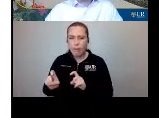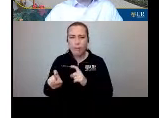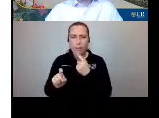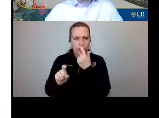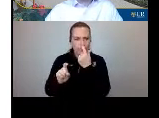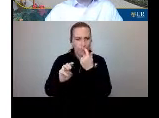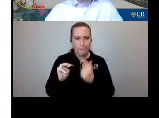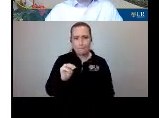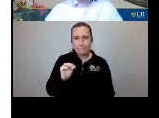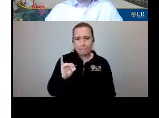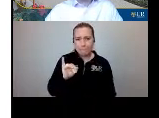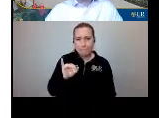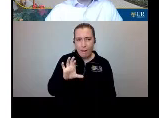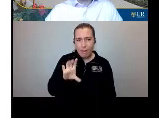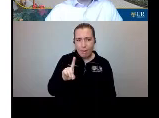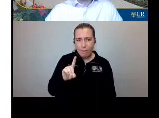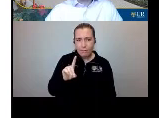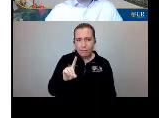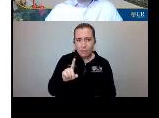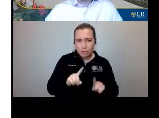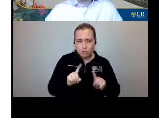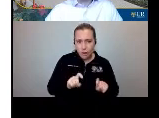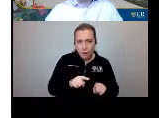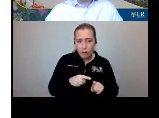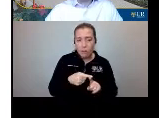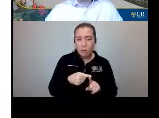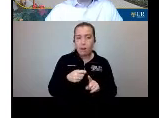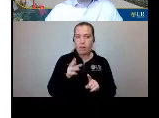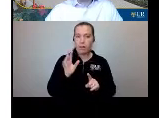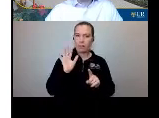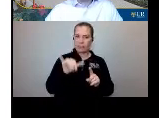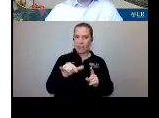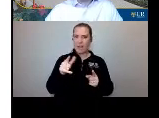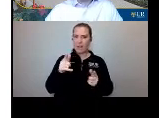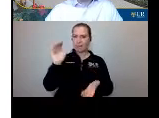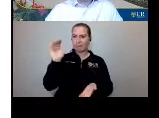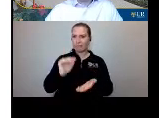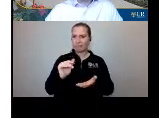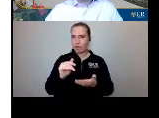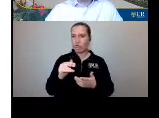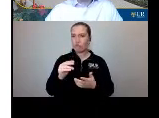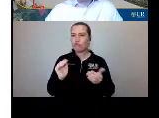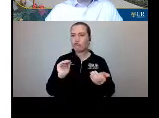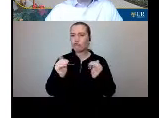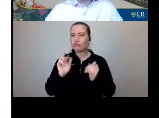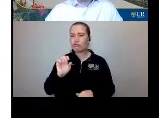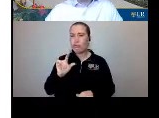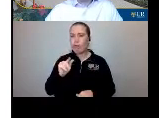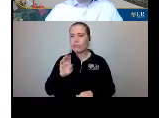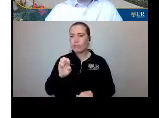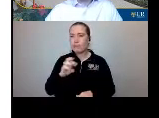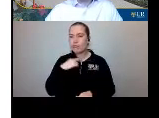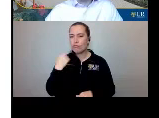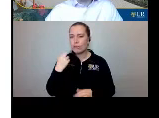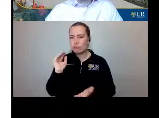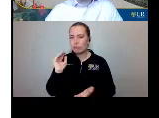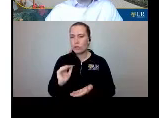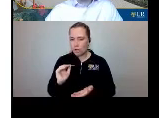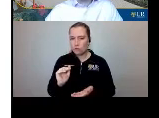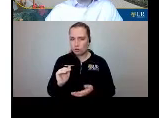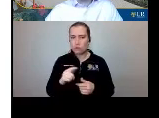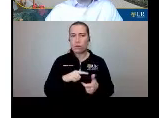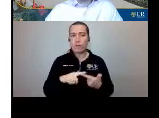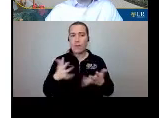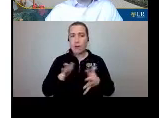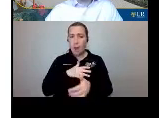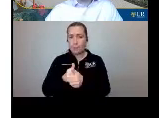mortality reductions and the relative risk reduction for lung cancer, as well as upgrades to the ACR lung RADS